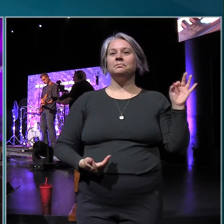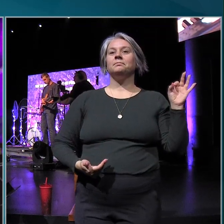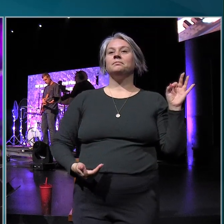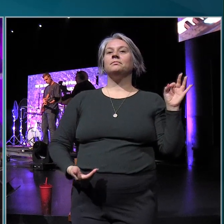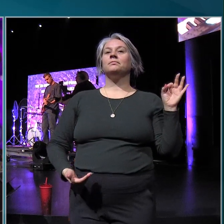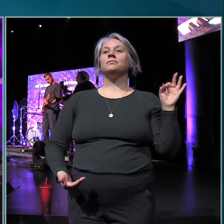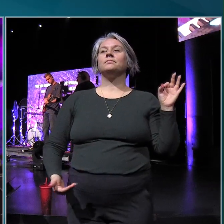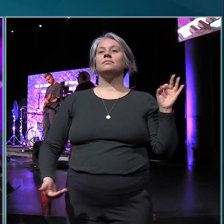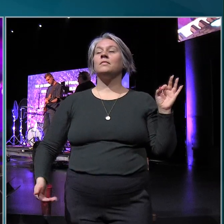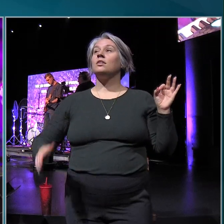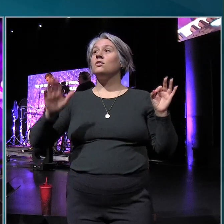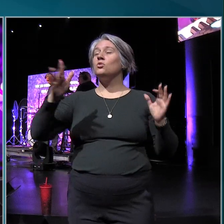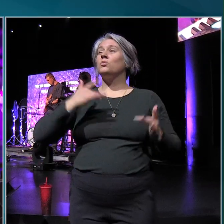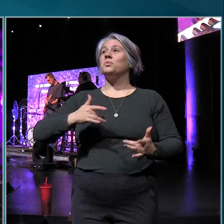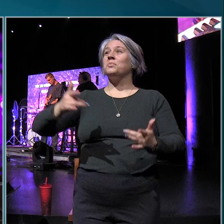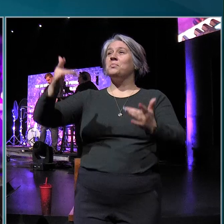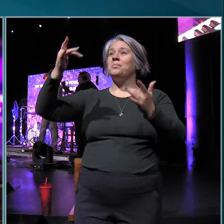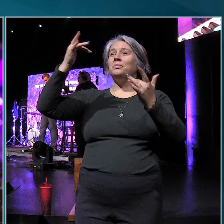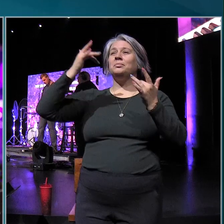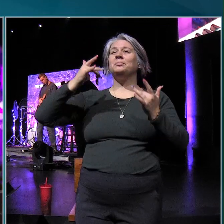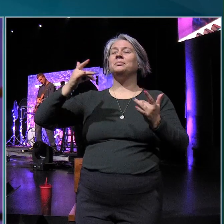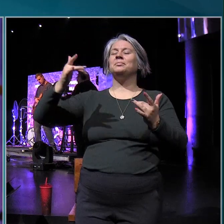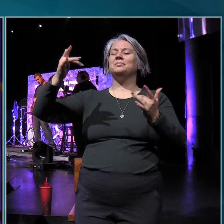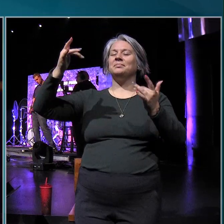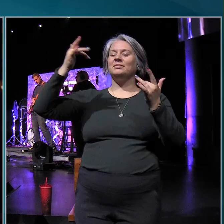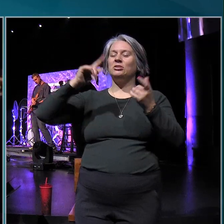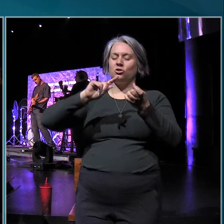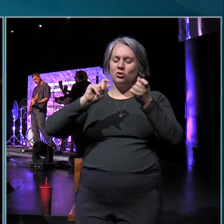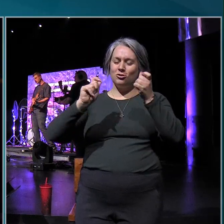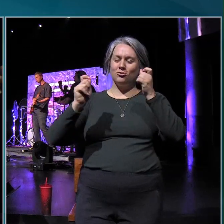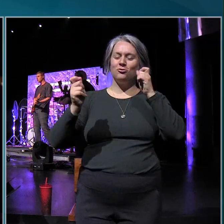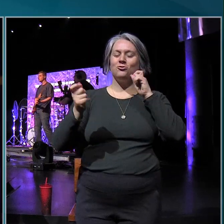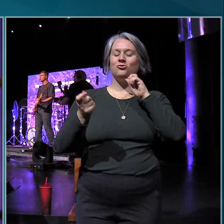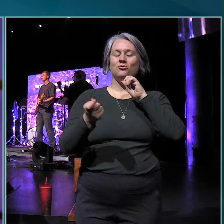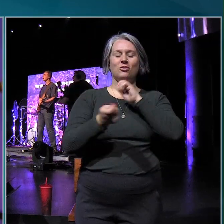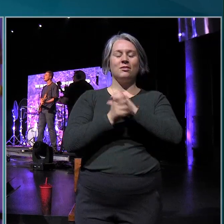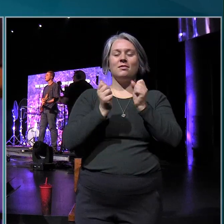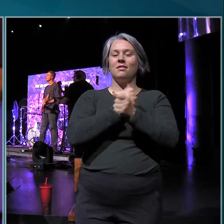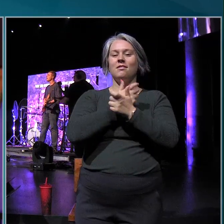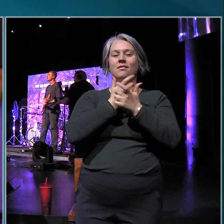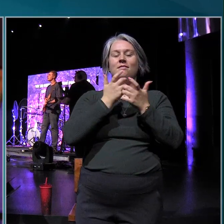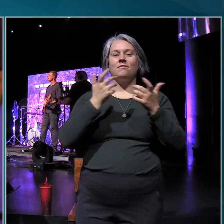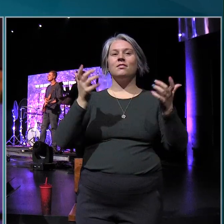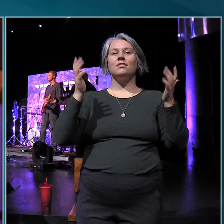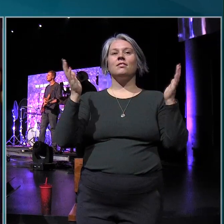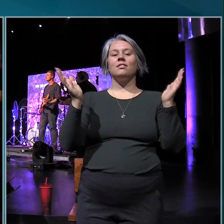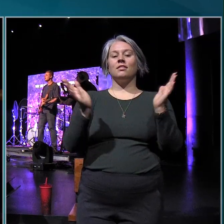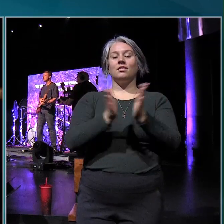Your mercy had the final word. Oh, hallelujah.